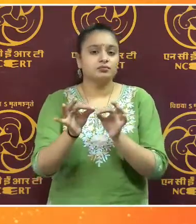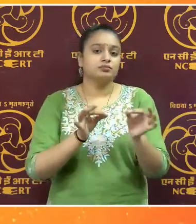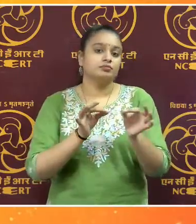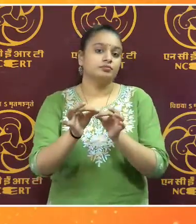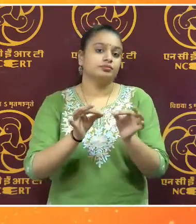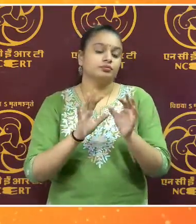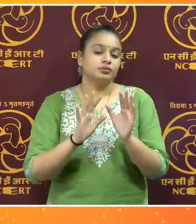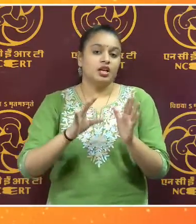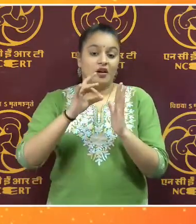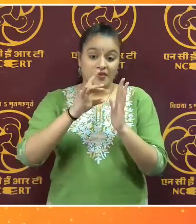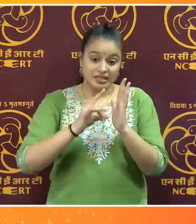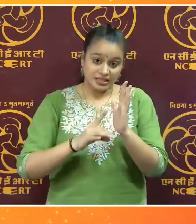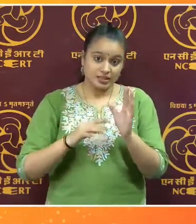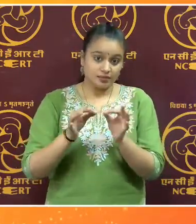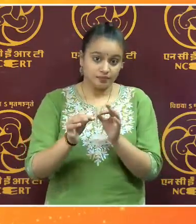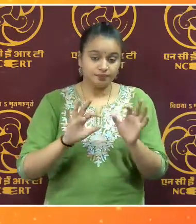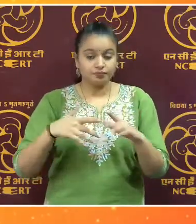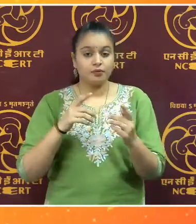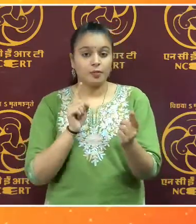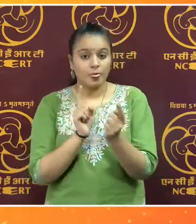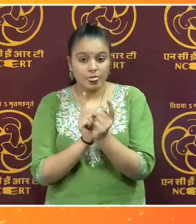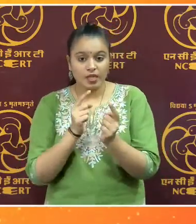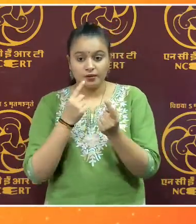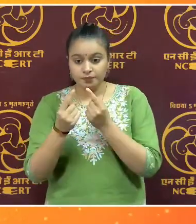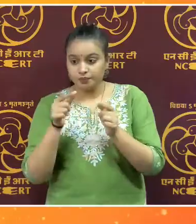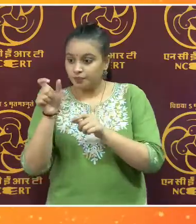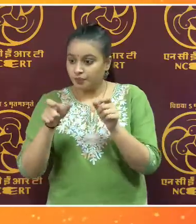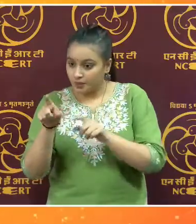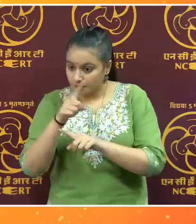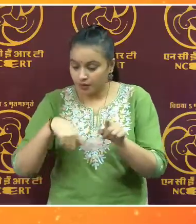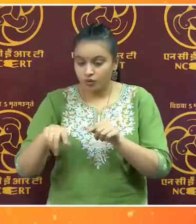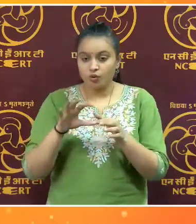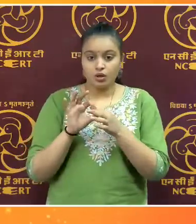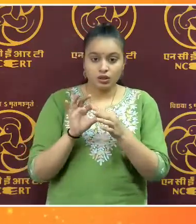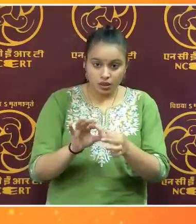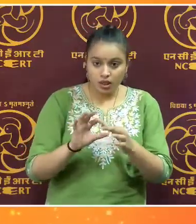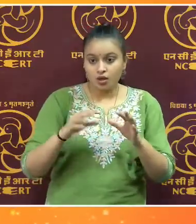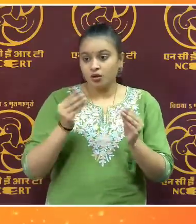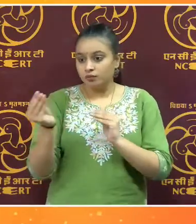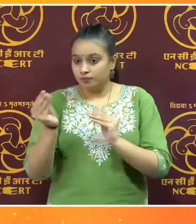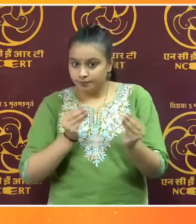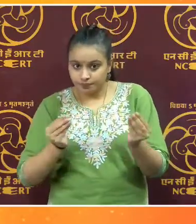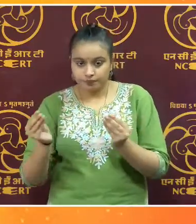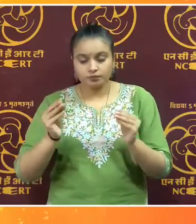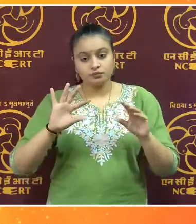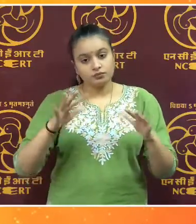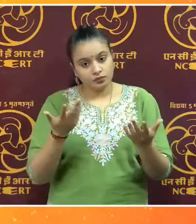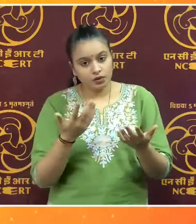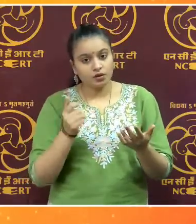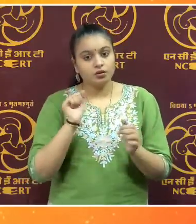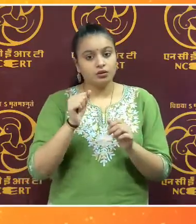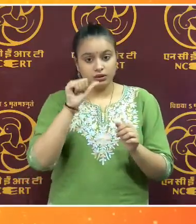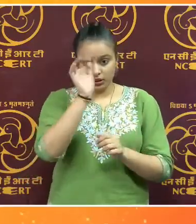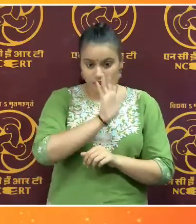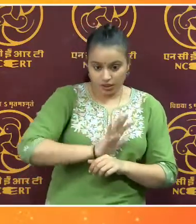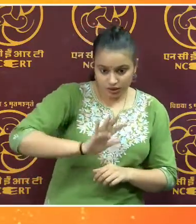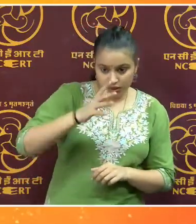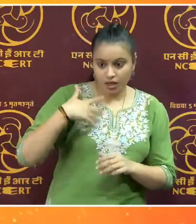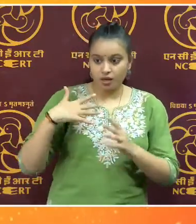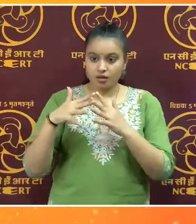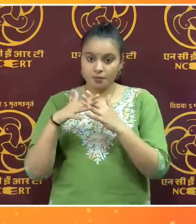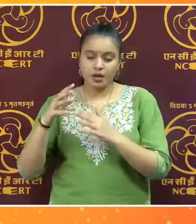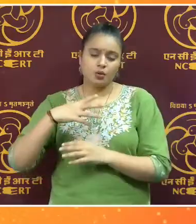writings, the interactions he have with the people around his surrounding, in India, abroad. He